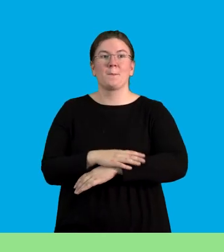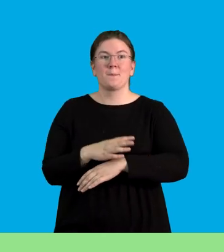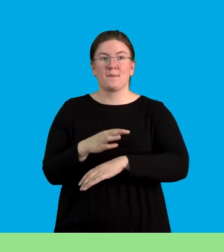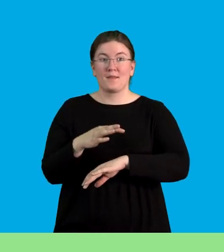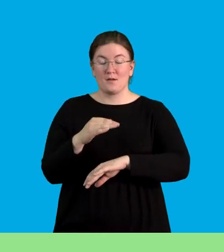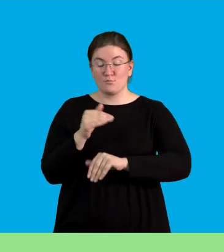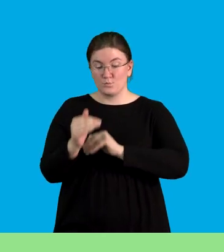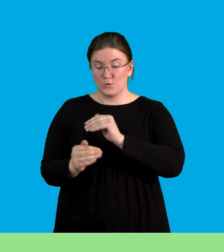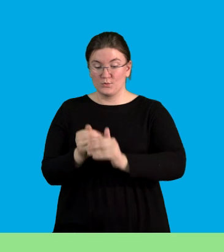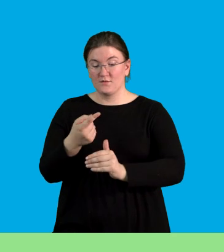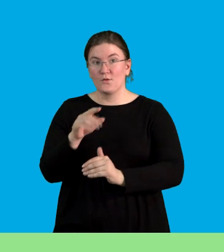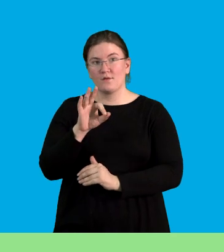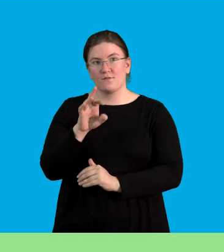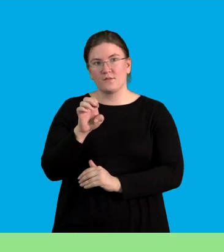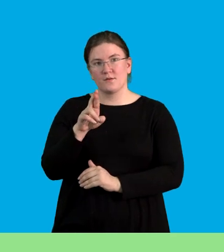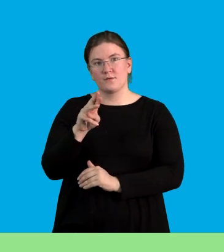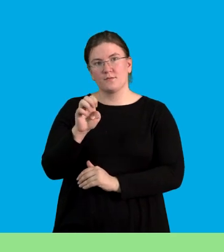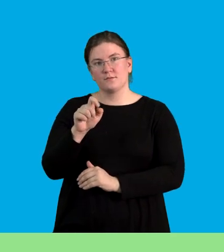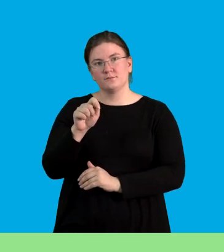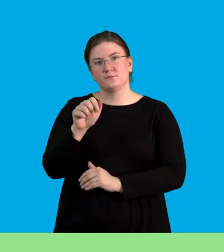it was heated at a certain time.